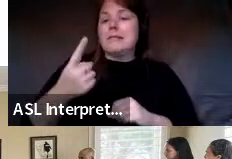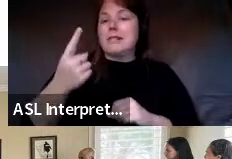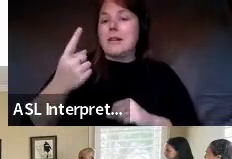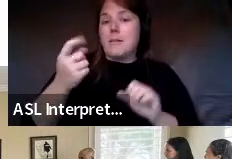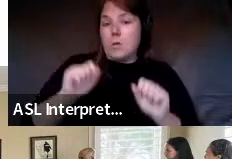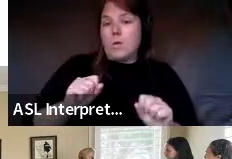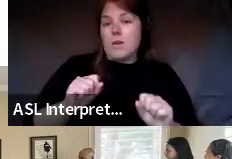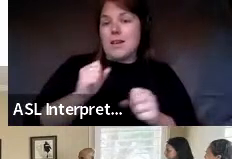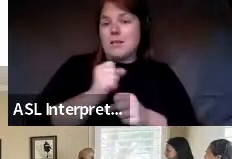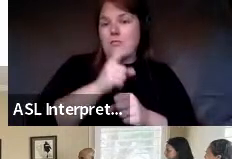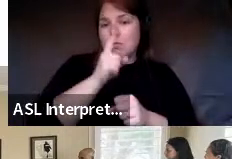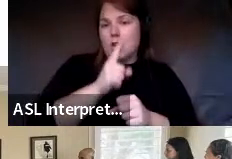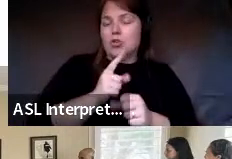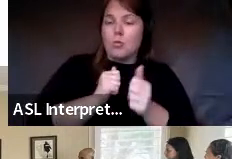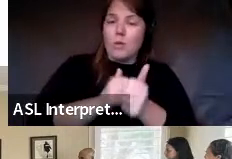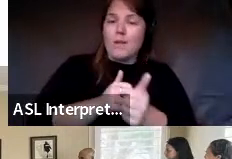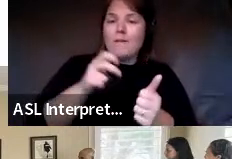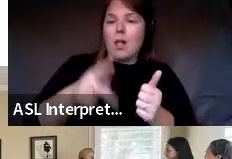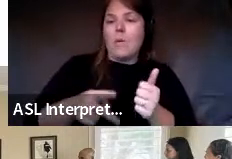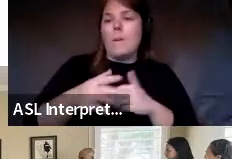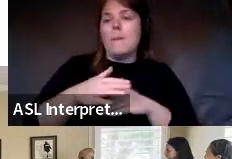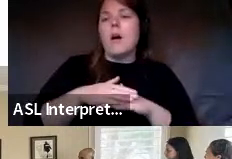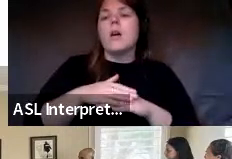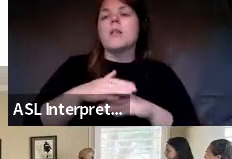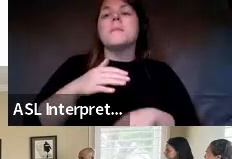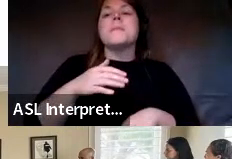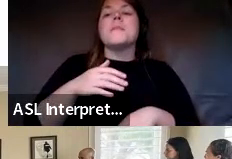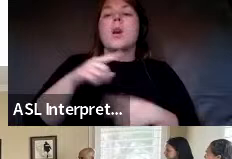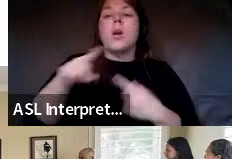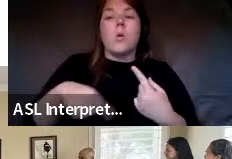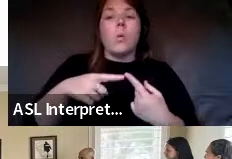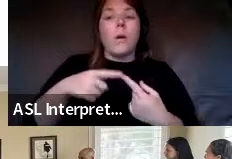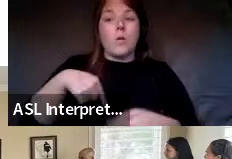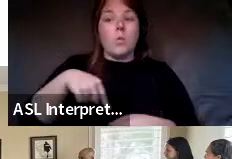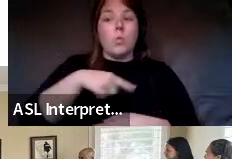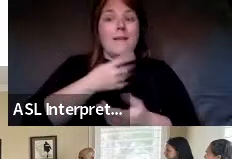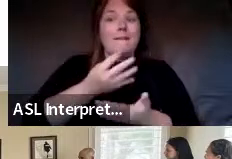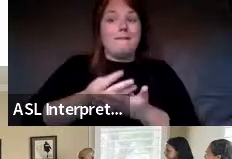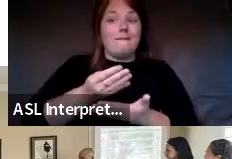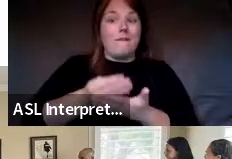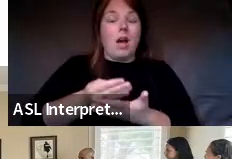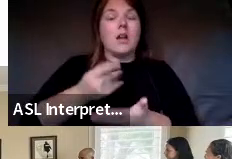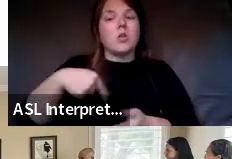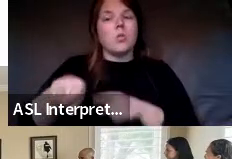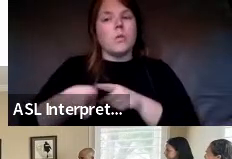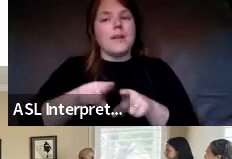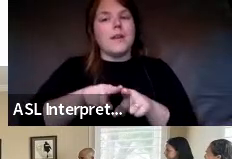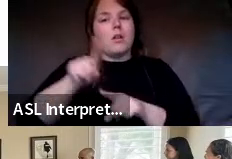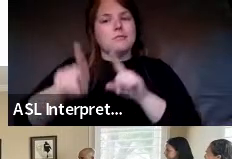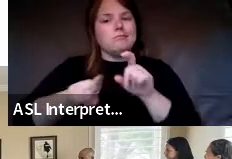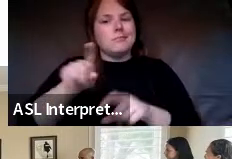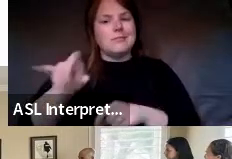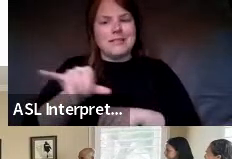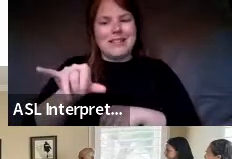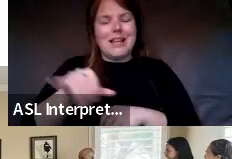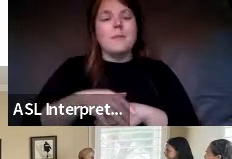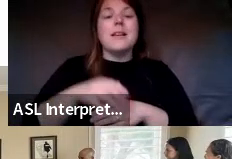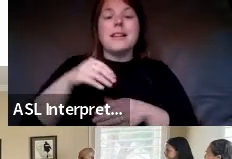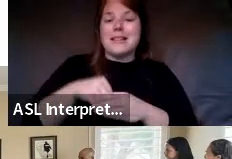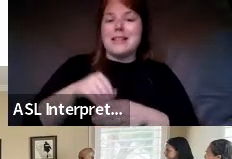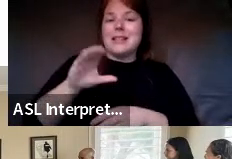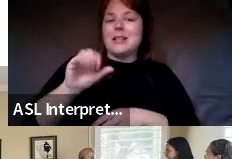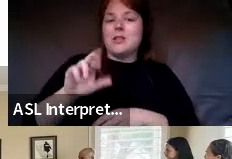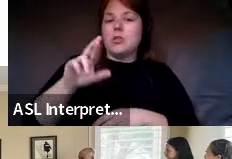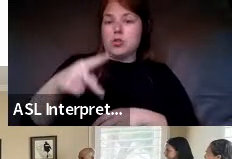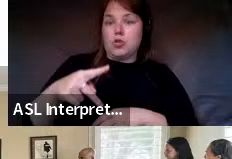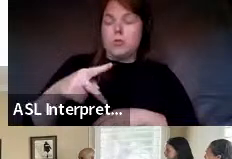follow up on is there. Actually, when we fund these projects, we also ask those same questions, Hector. It's in your SERP. If the goal is to